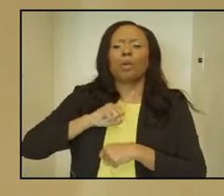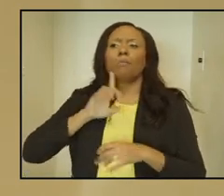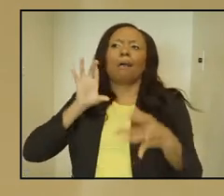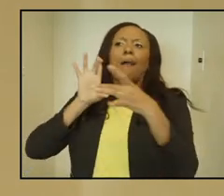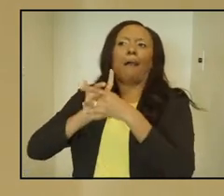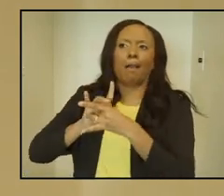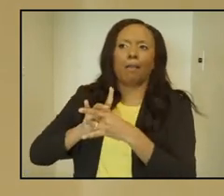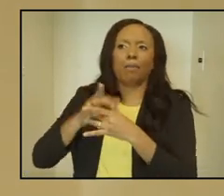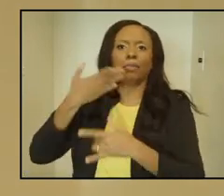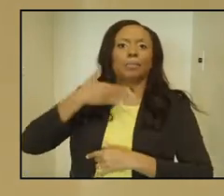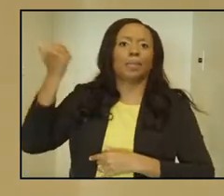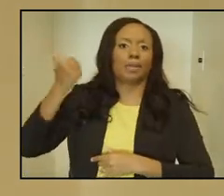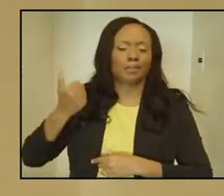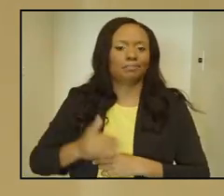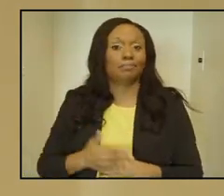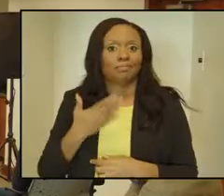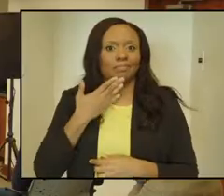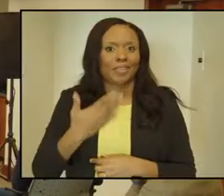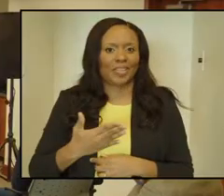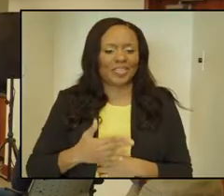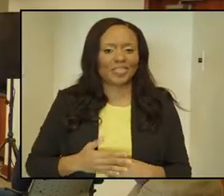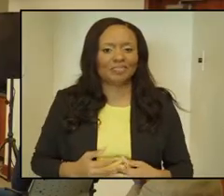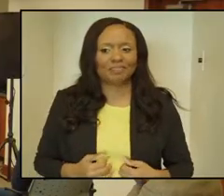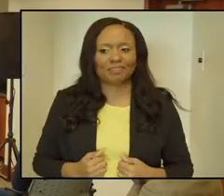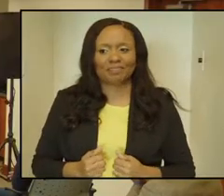registry. I thank you.